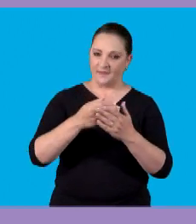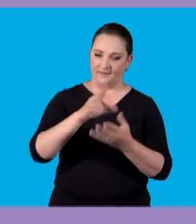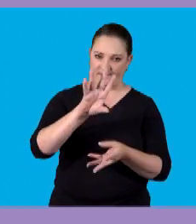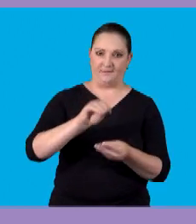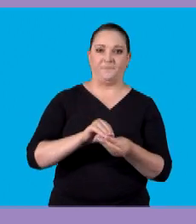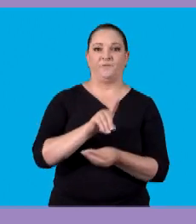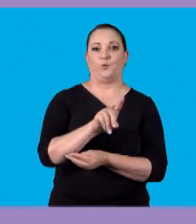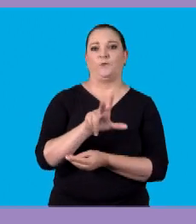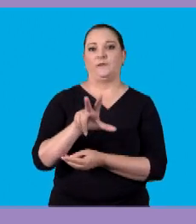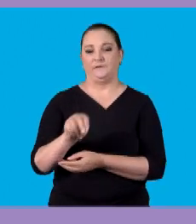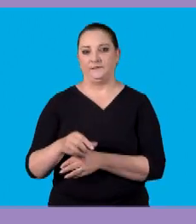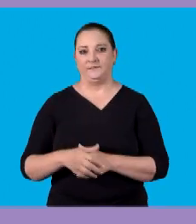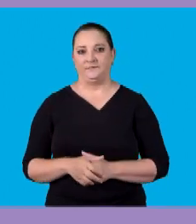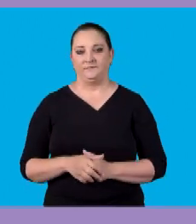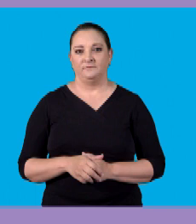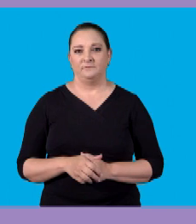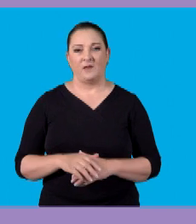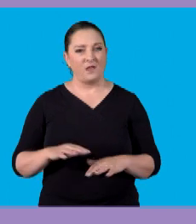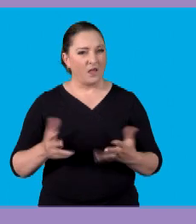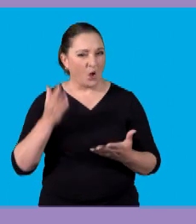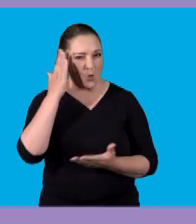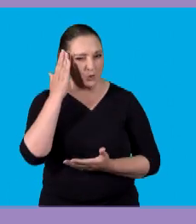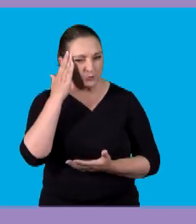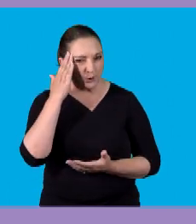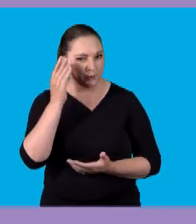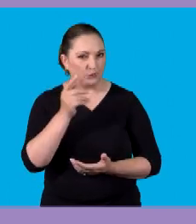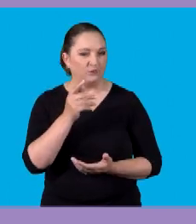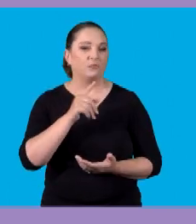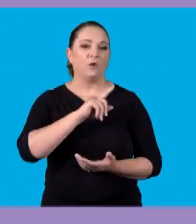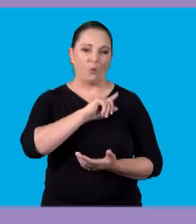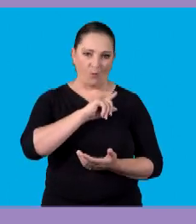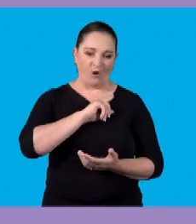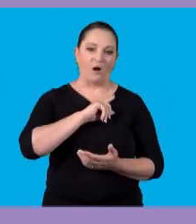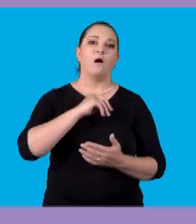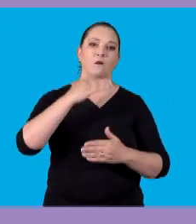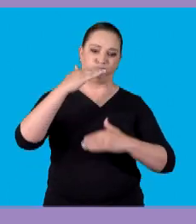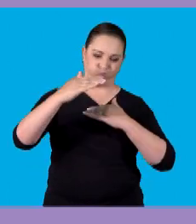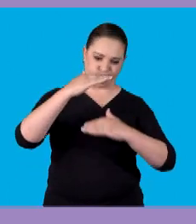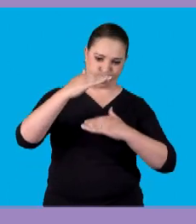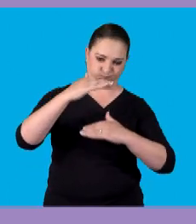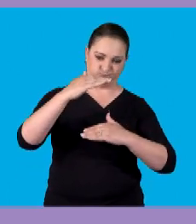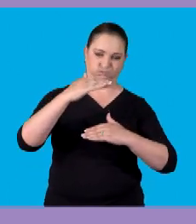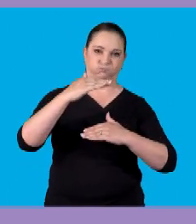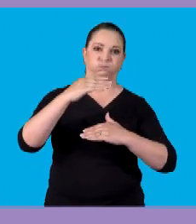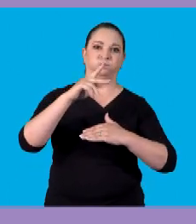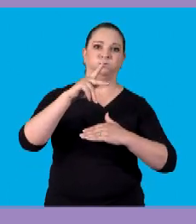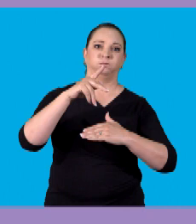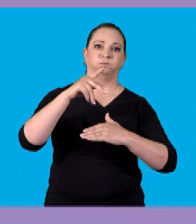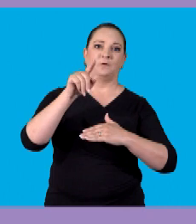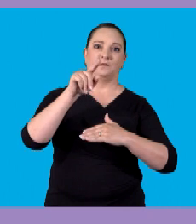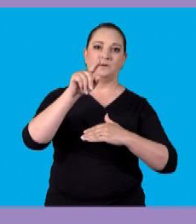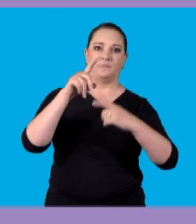to 180 degrees, and this is only possible because of those parallel lines. The AB